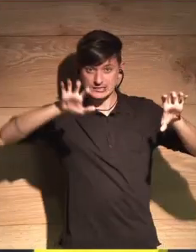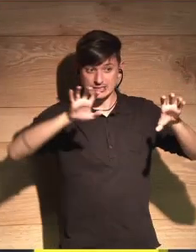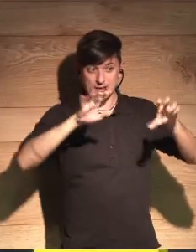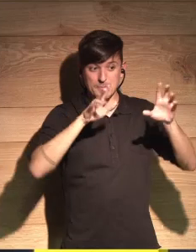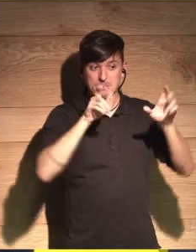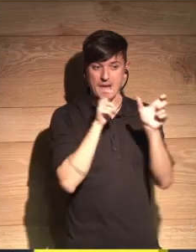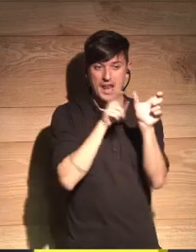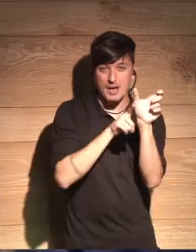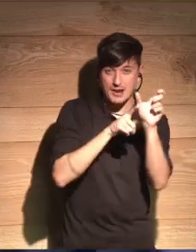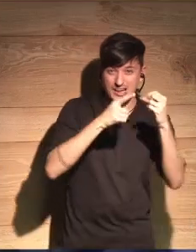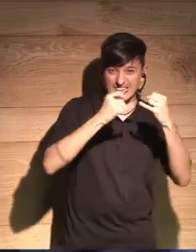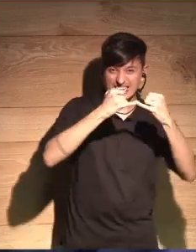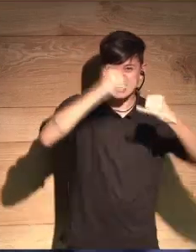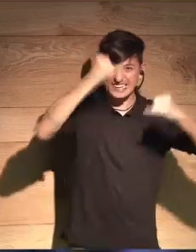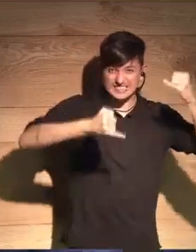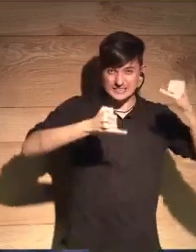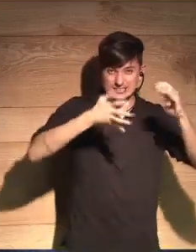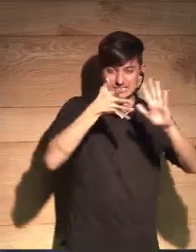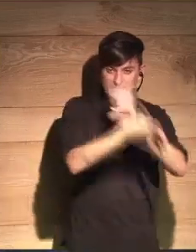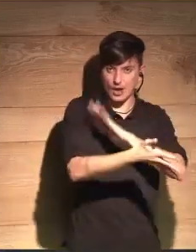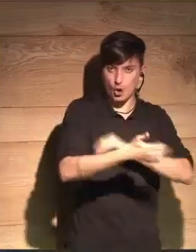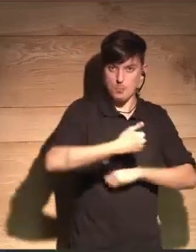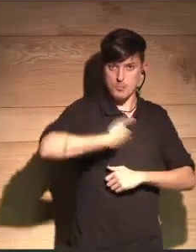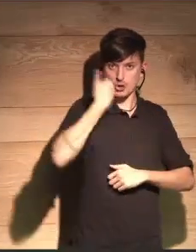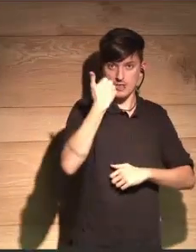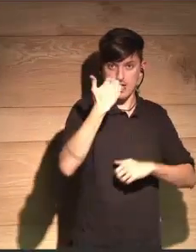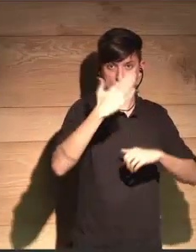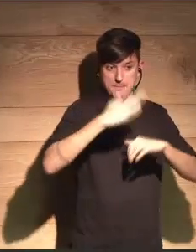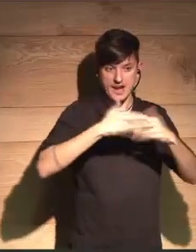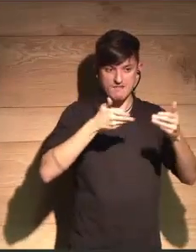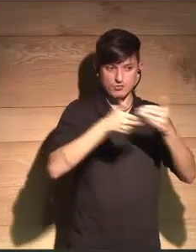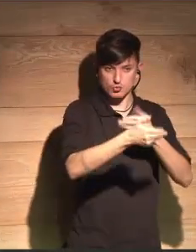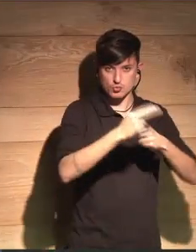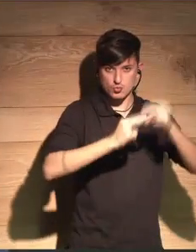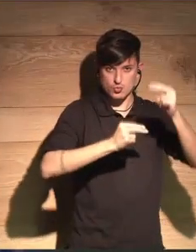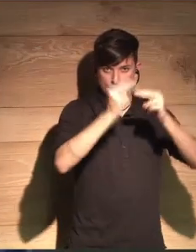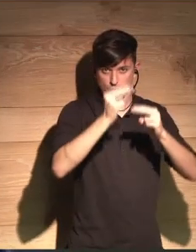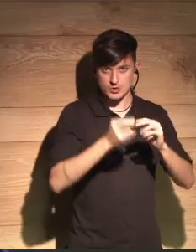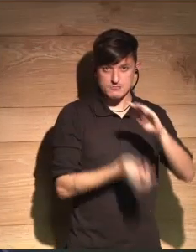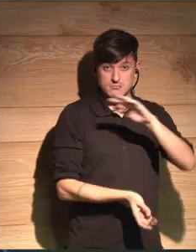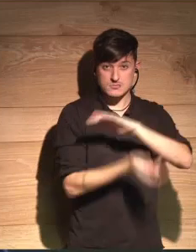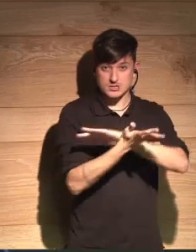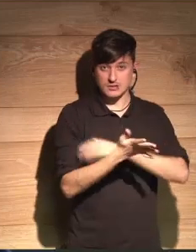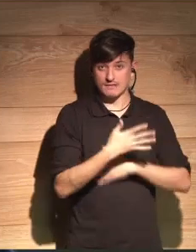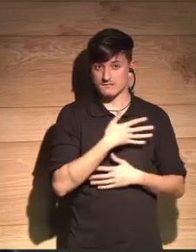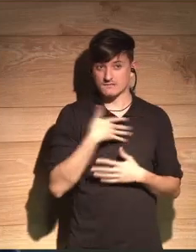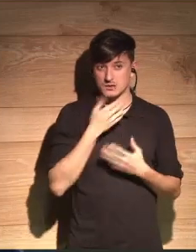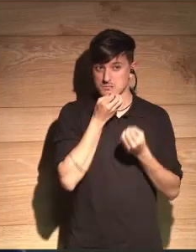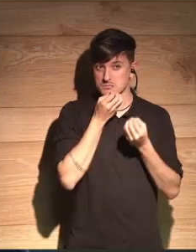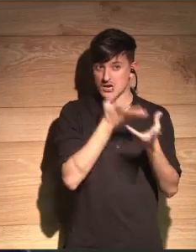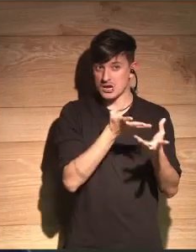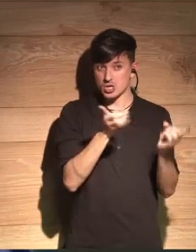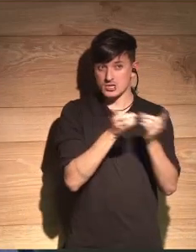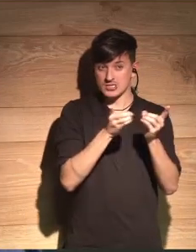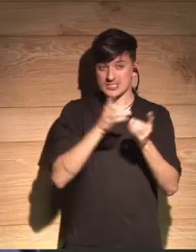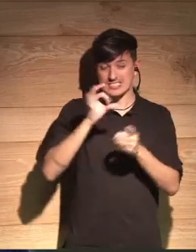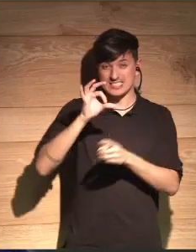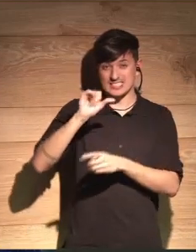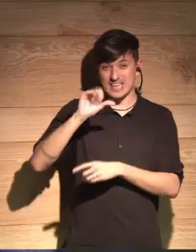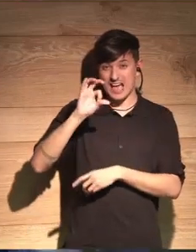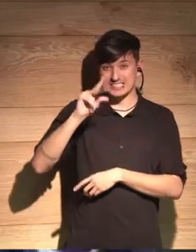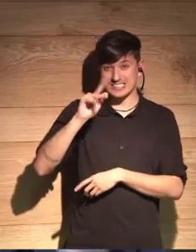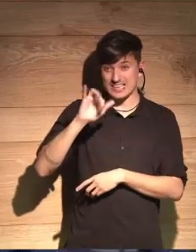and highlighting that the word crisis means opportunity to build a future. So I'm going to say a